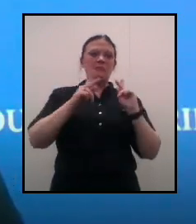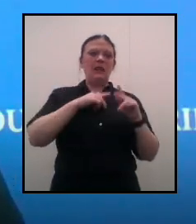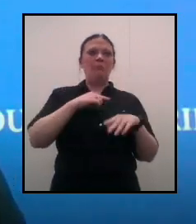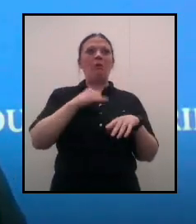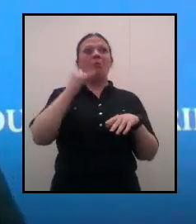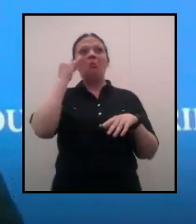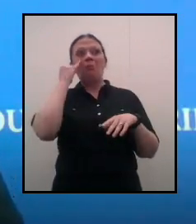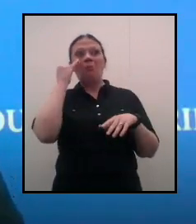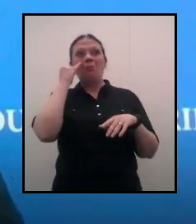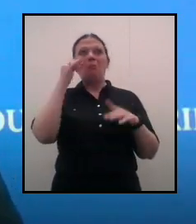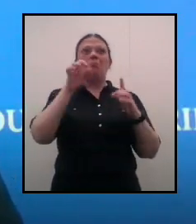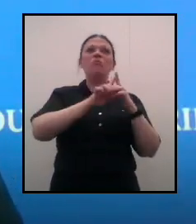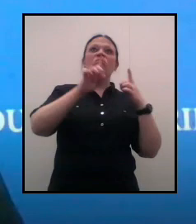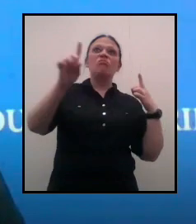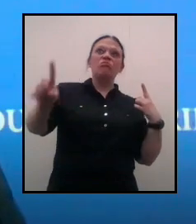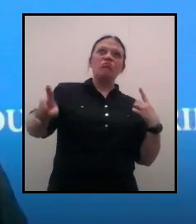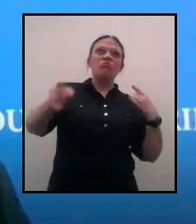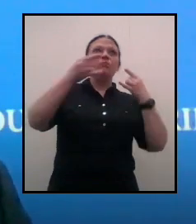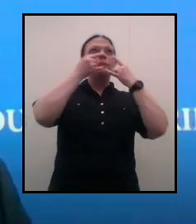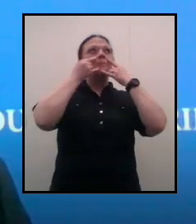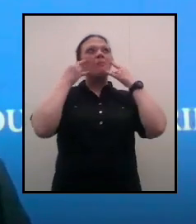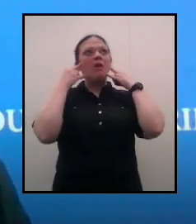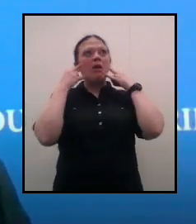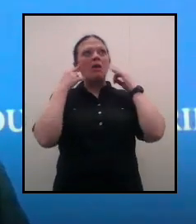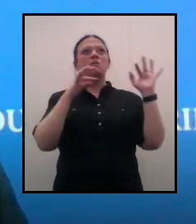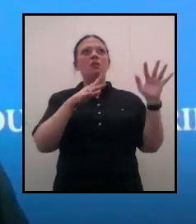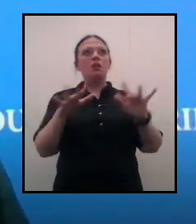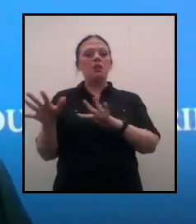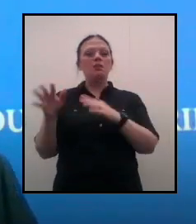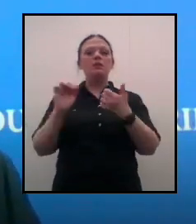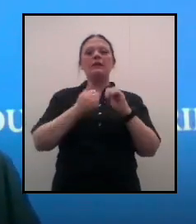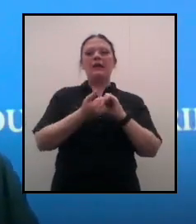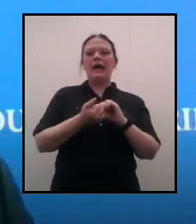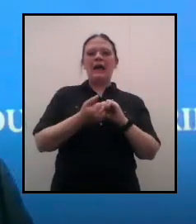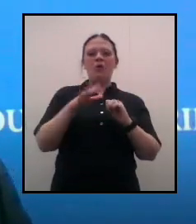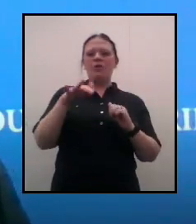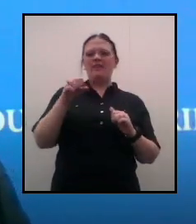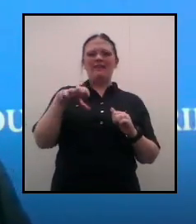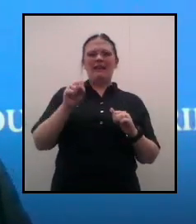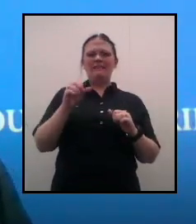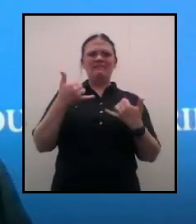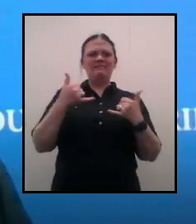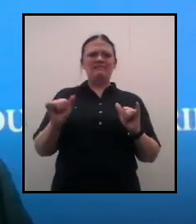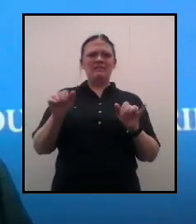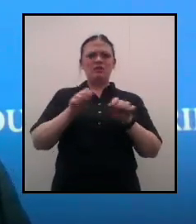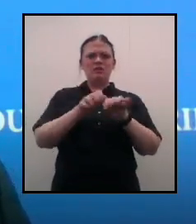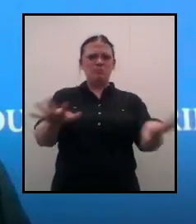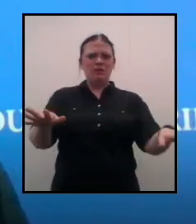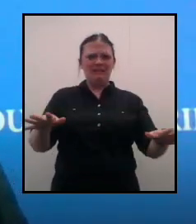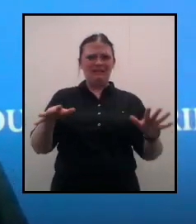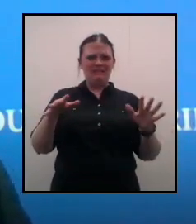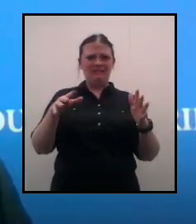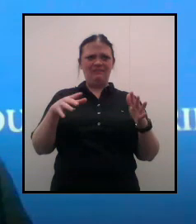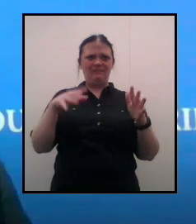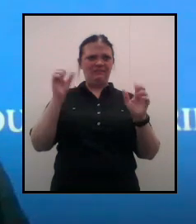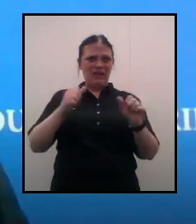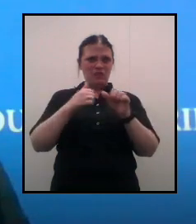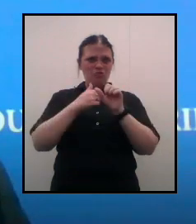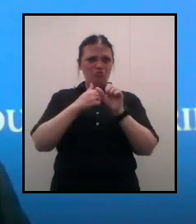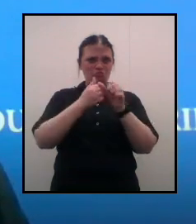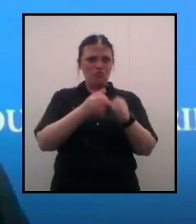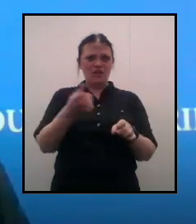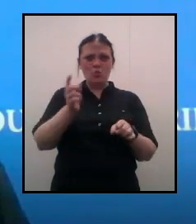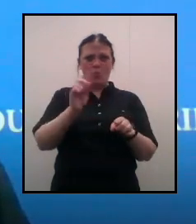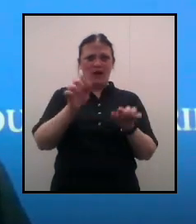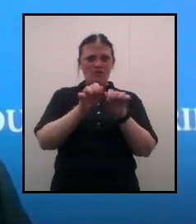distancing, wearing their masks, how are the cases still spreading? Are we able to trace where